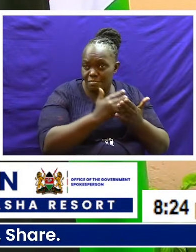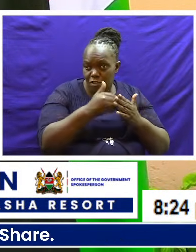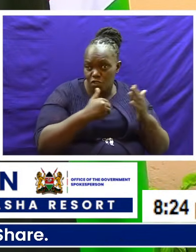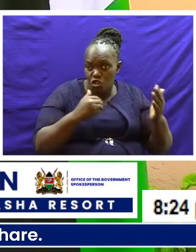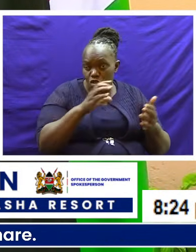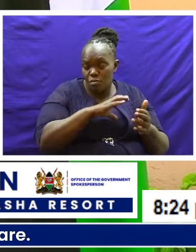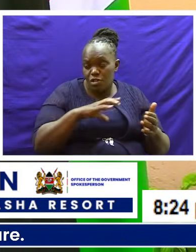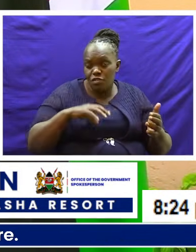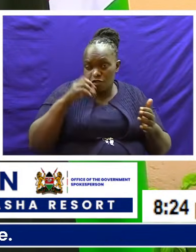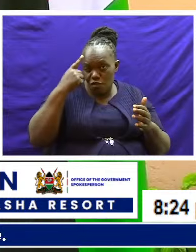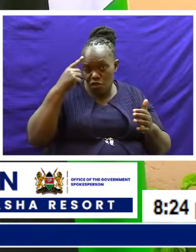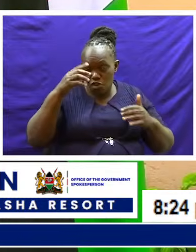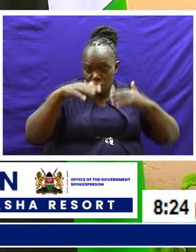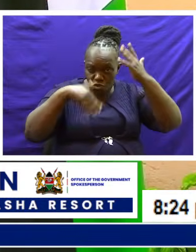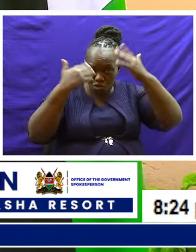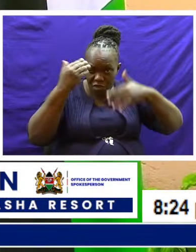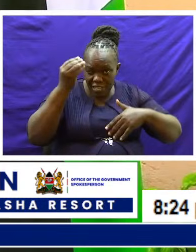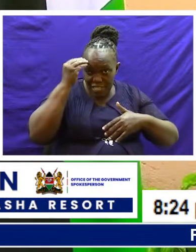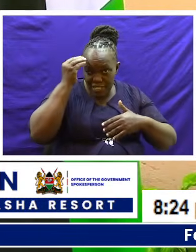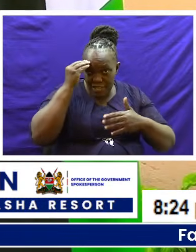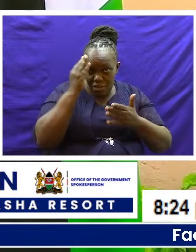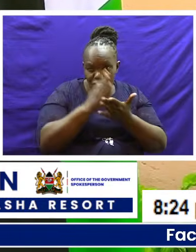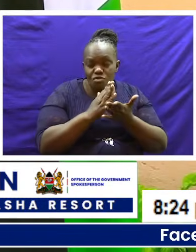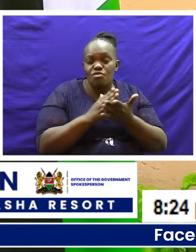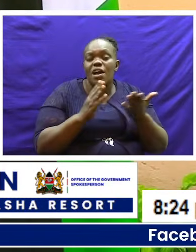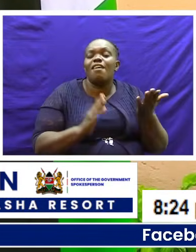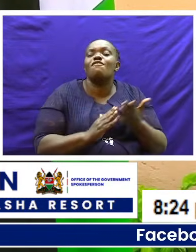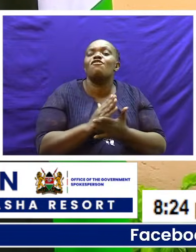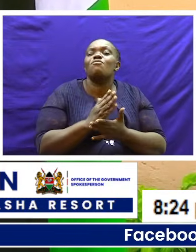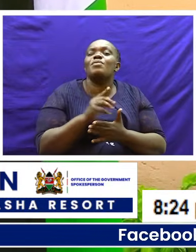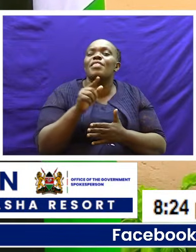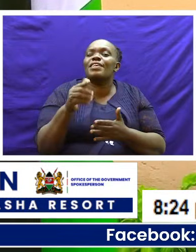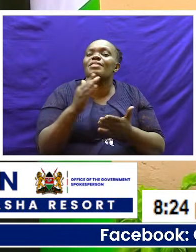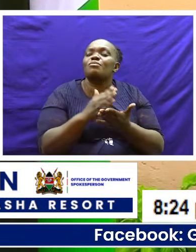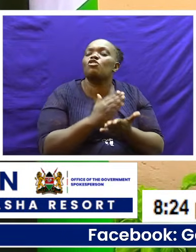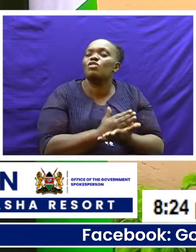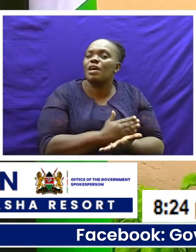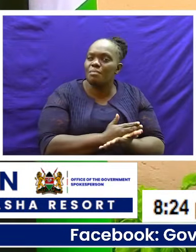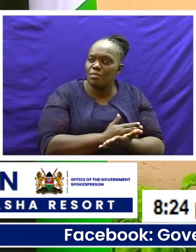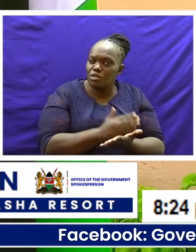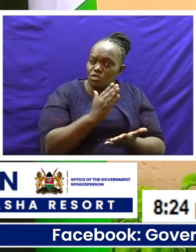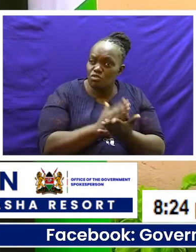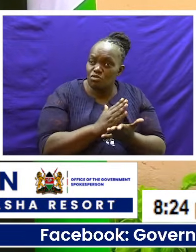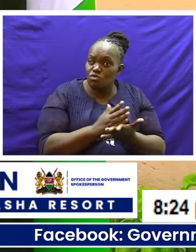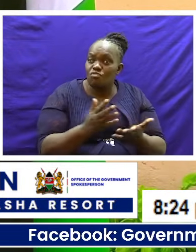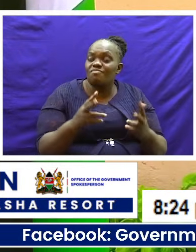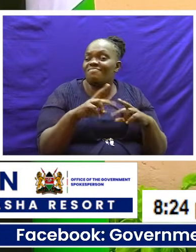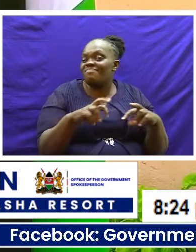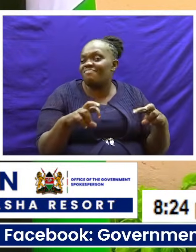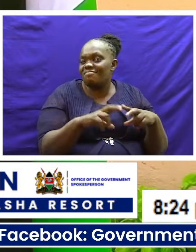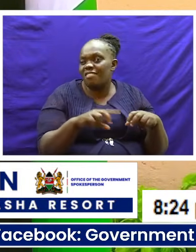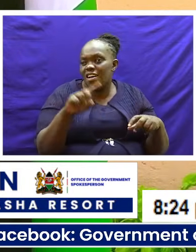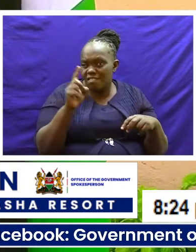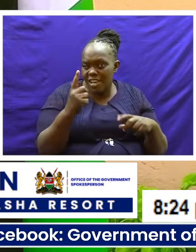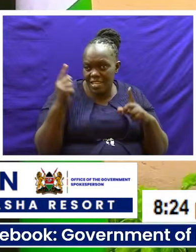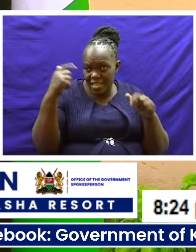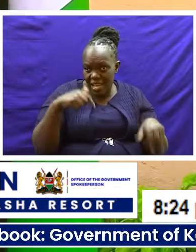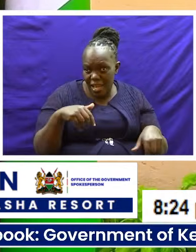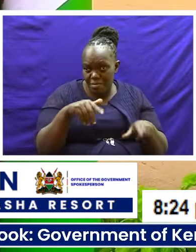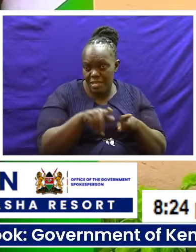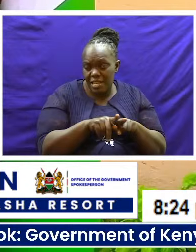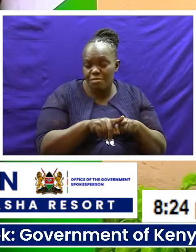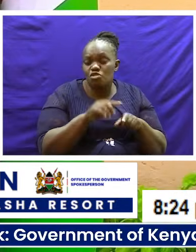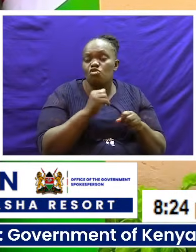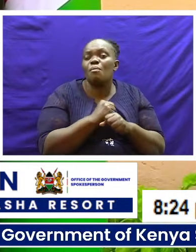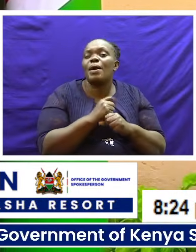University Education has approved that program. So it's a checker. We first come in as a checker to